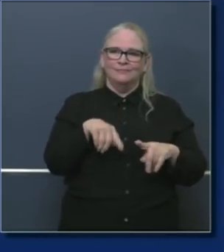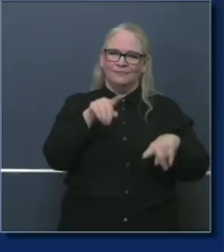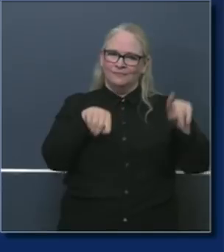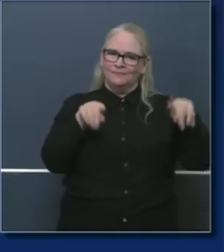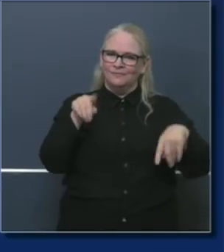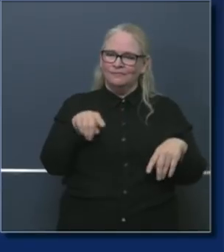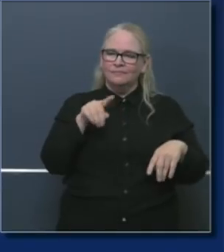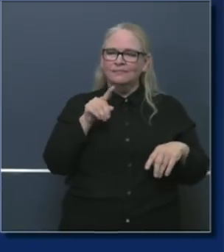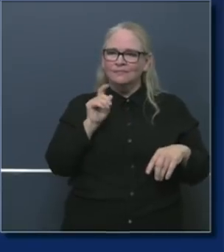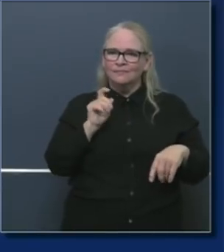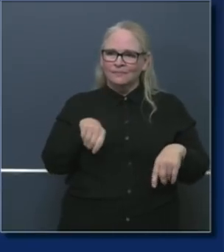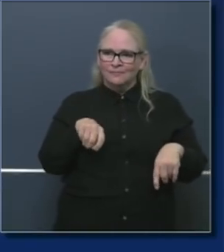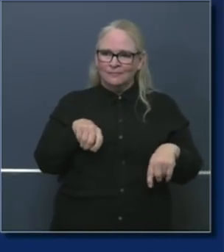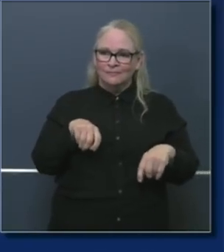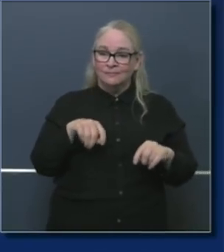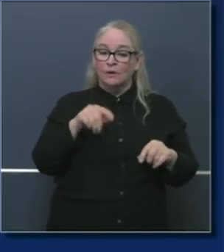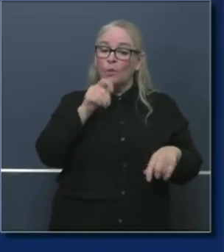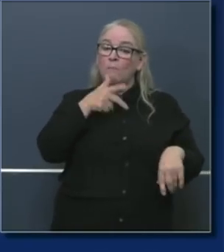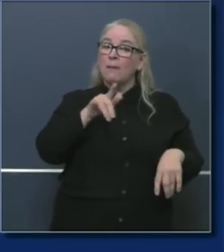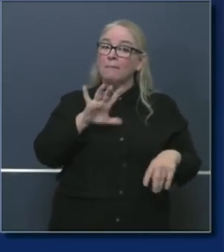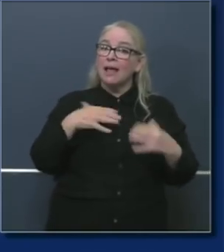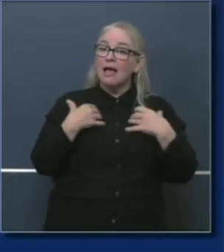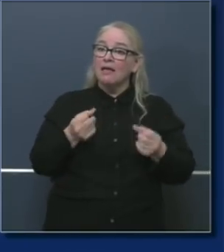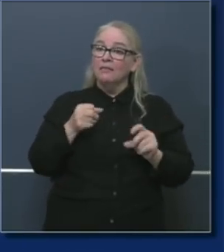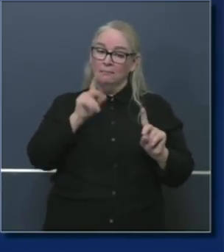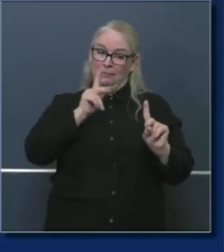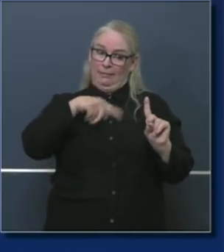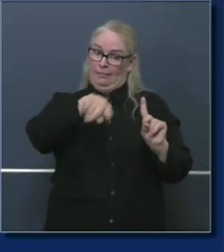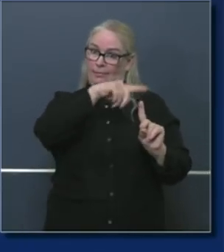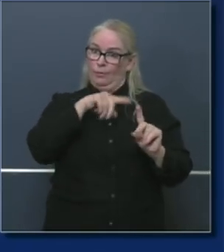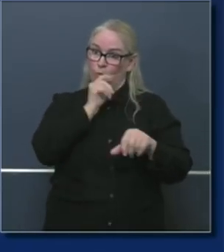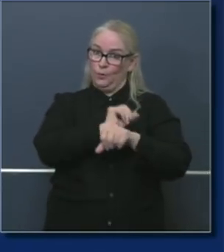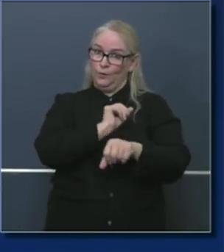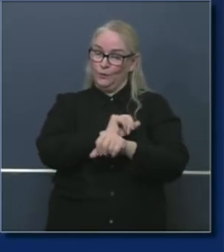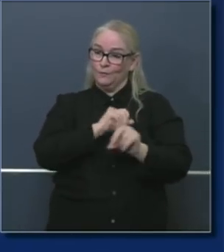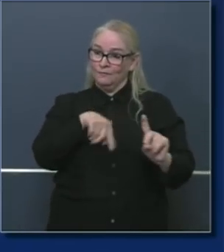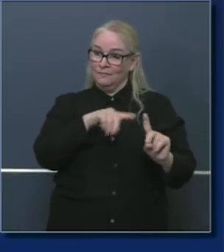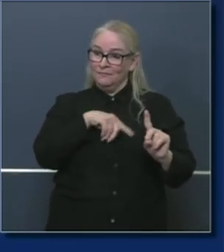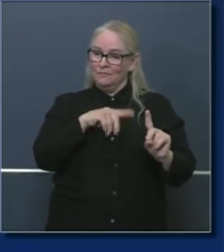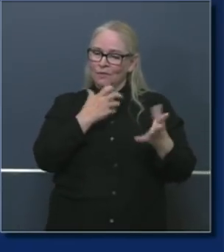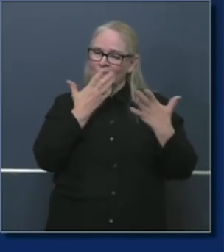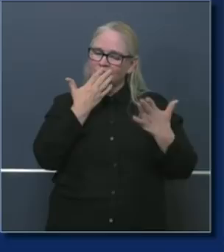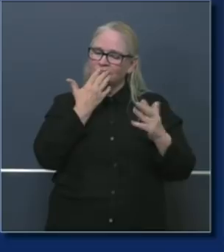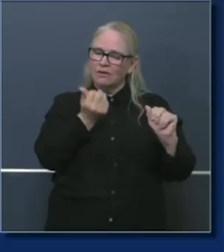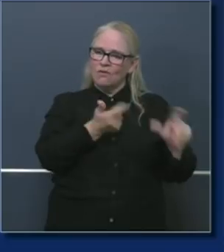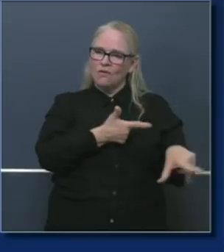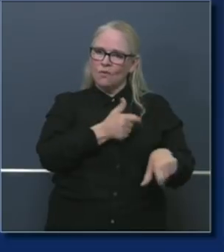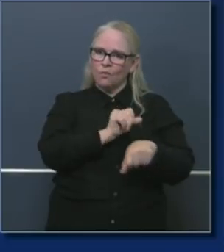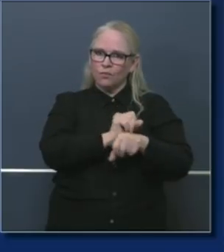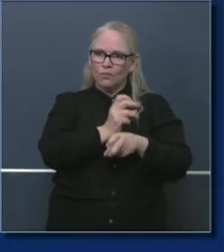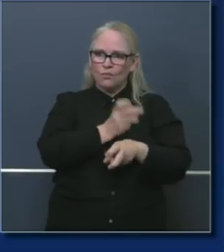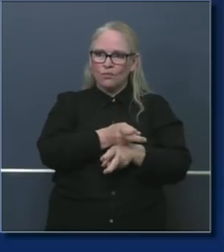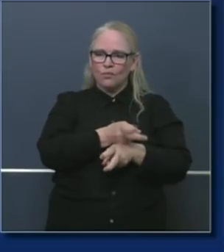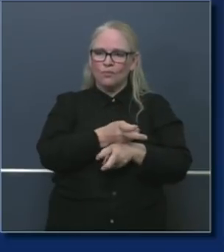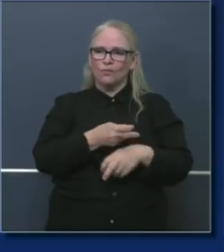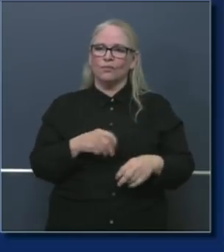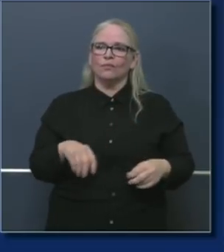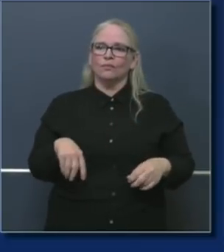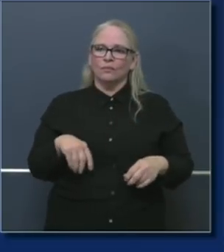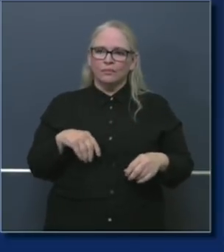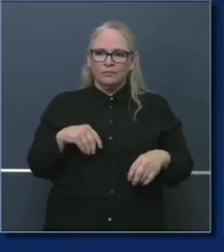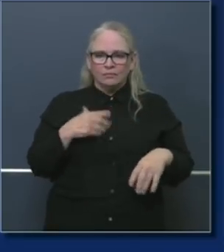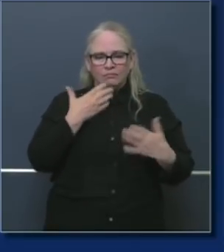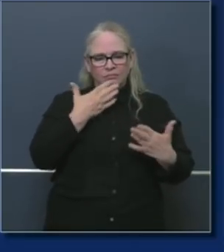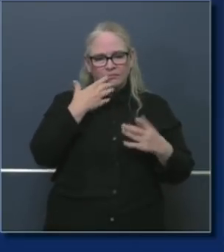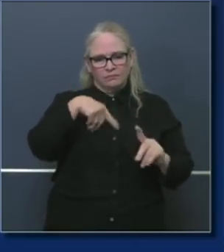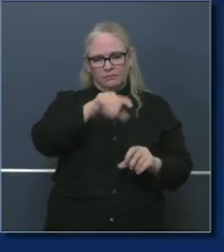health officer, and let me just take a moment and thank the public health officers across the state for the tremendous work, not